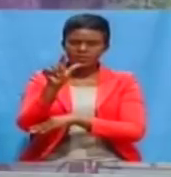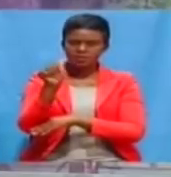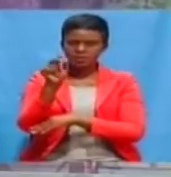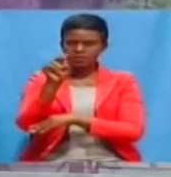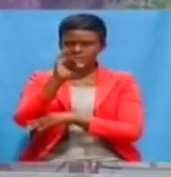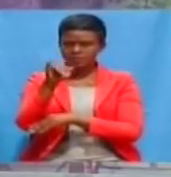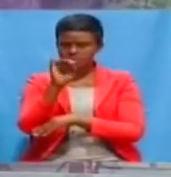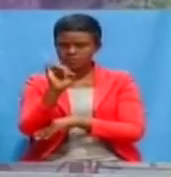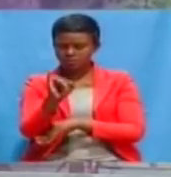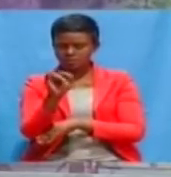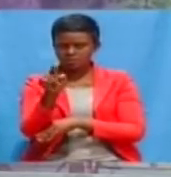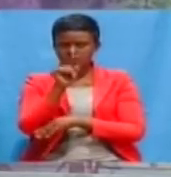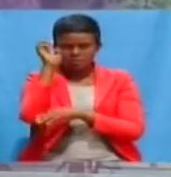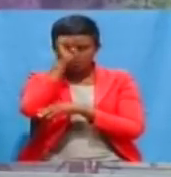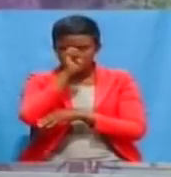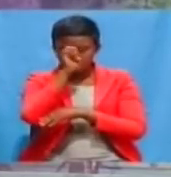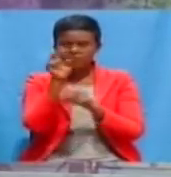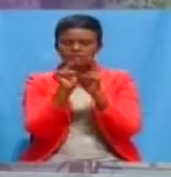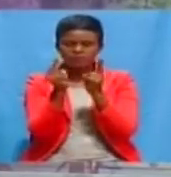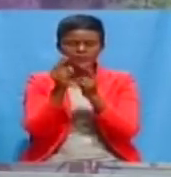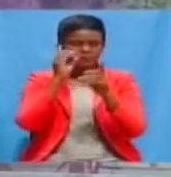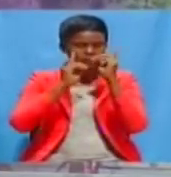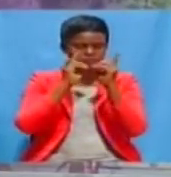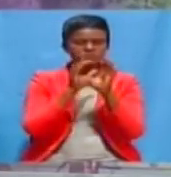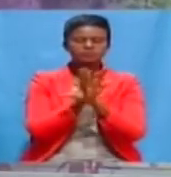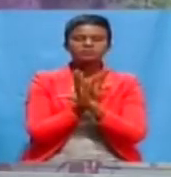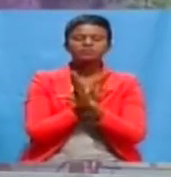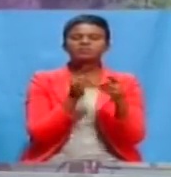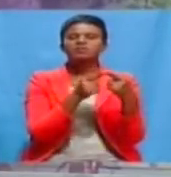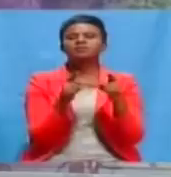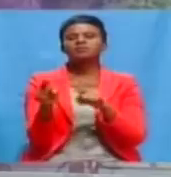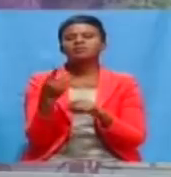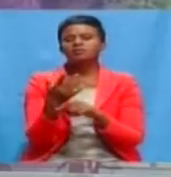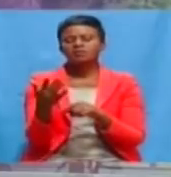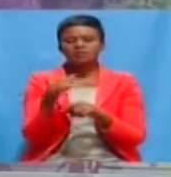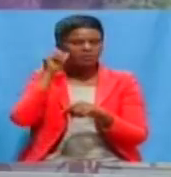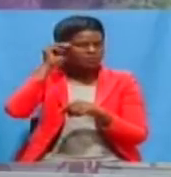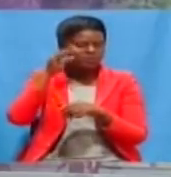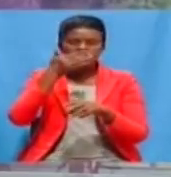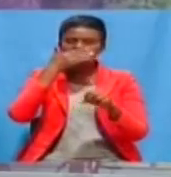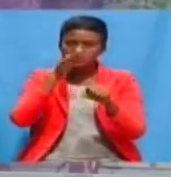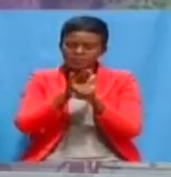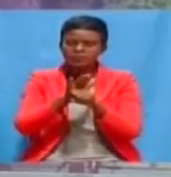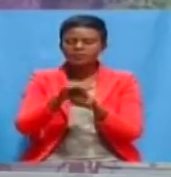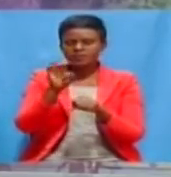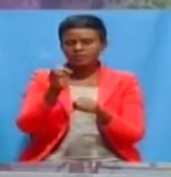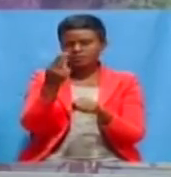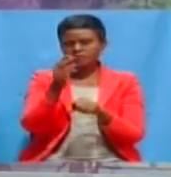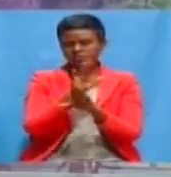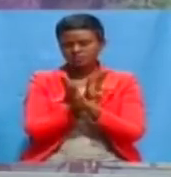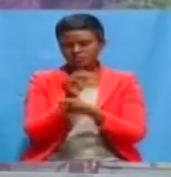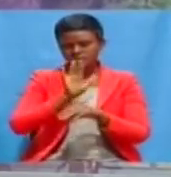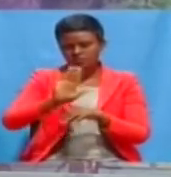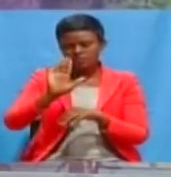EU's commitment to dialogue with Zambia on various issues. The minister has also assured the EU of Zambia's commitment